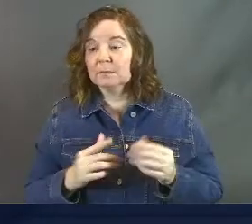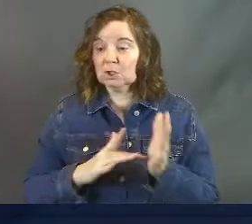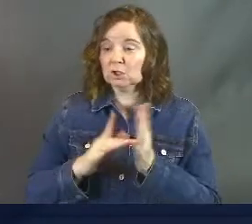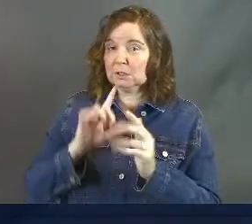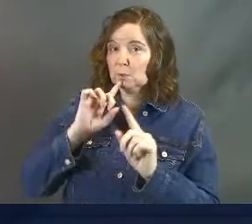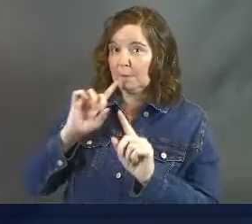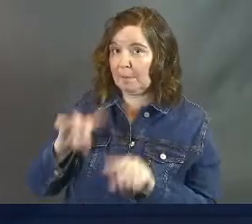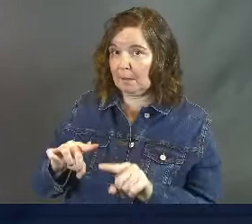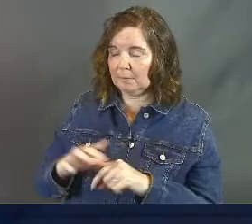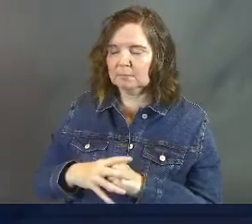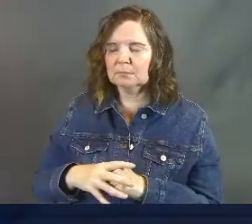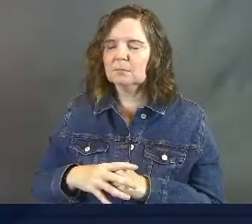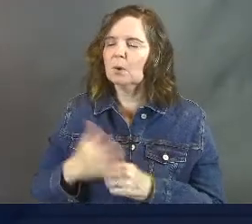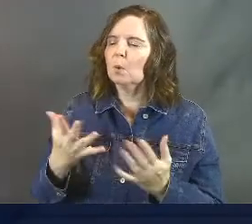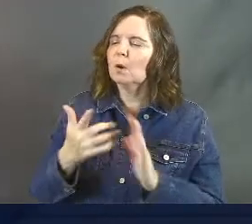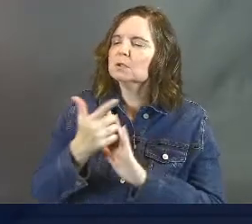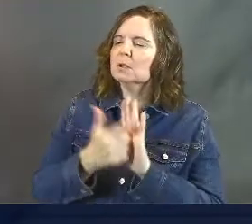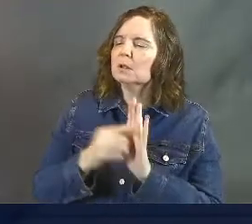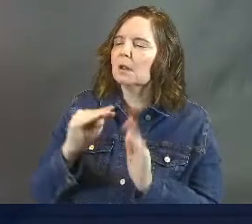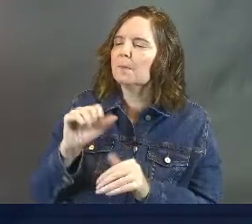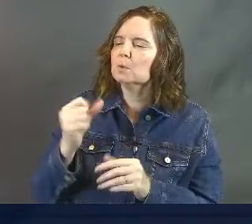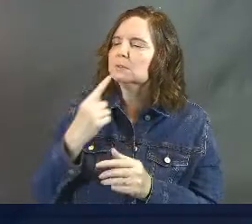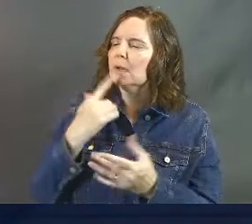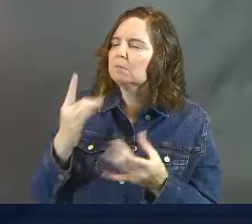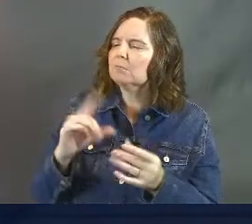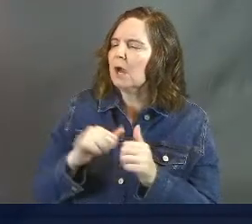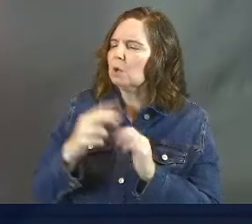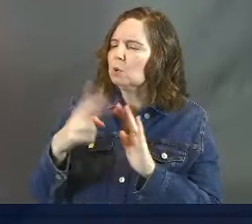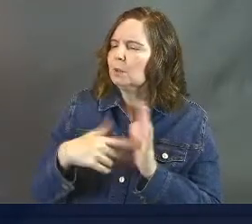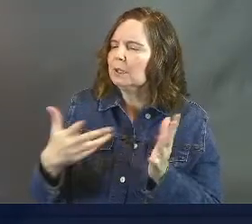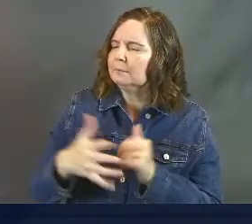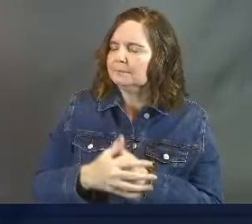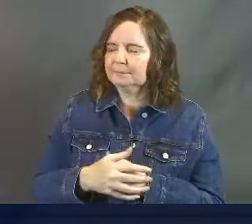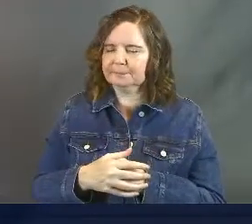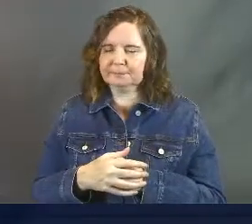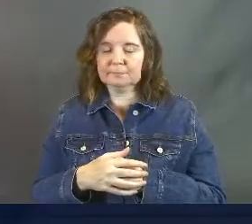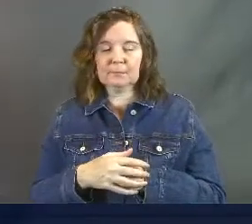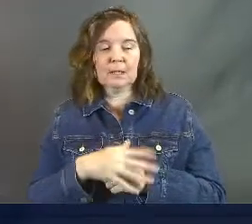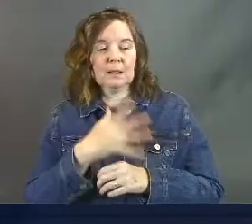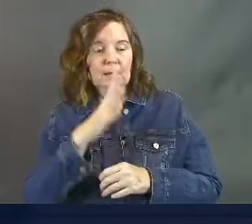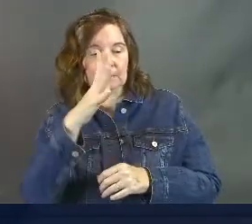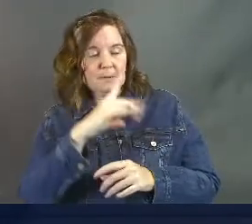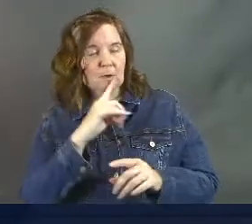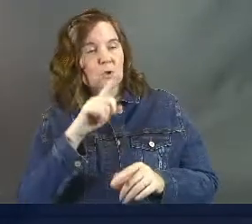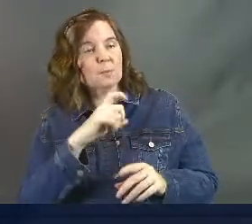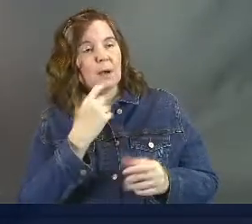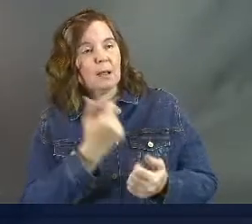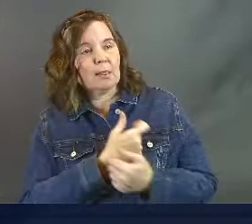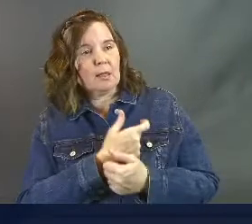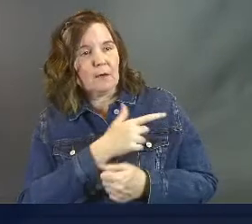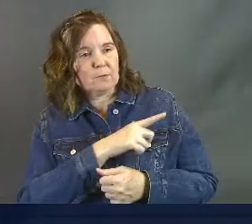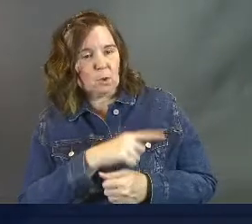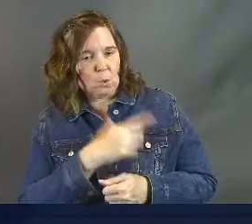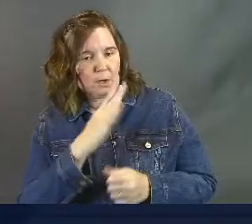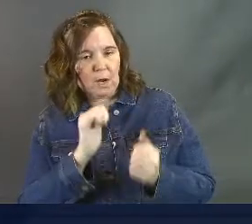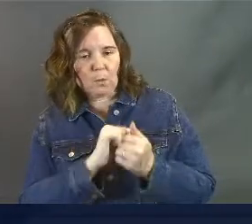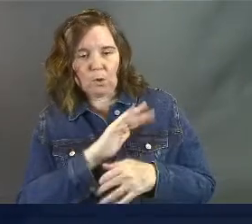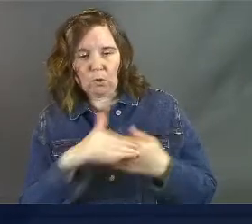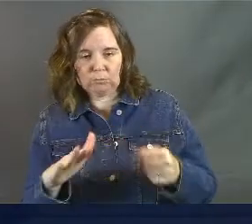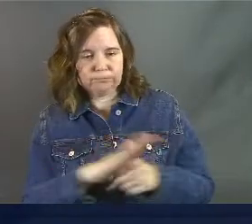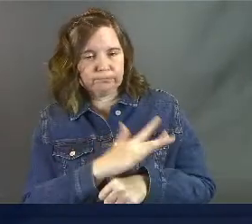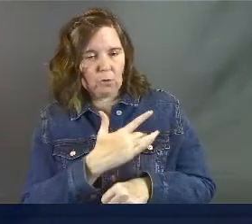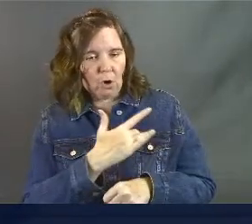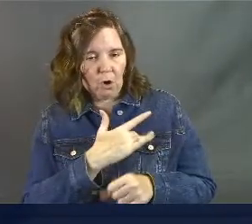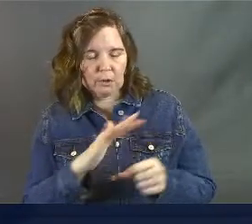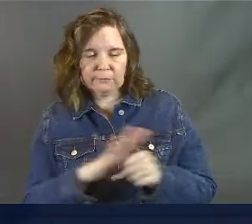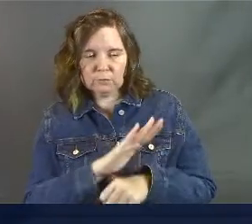Jesus replied, "What does the law of Moses say? How do you read it?" The man answered, "You must love the Lord your God with all your heart and